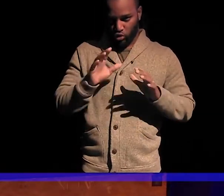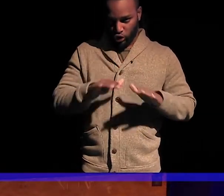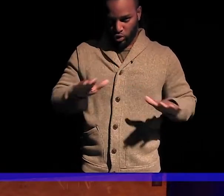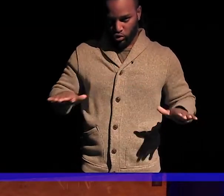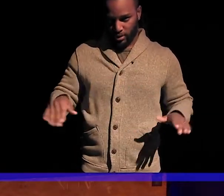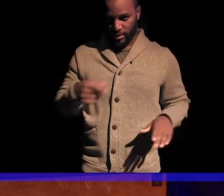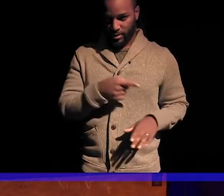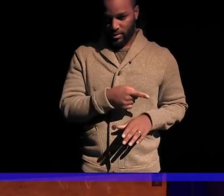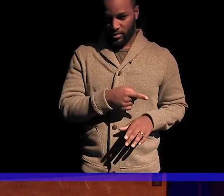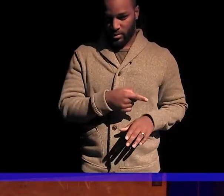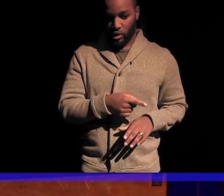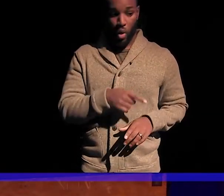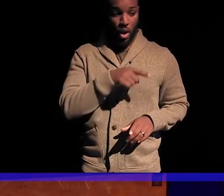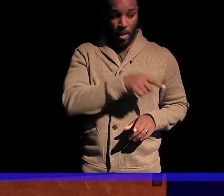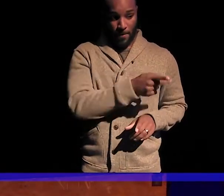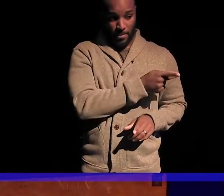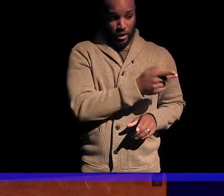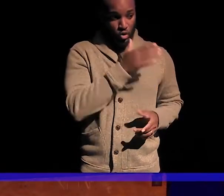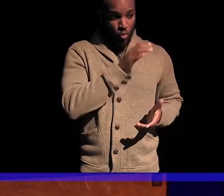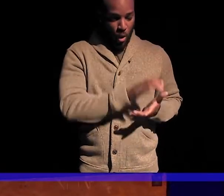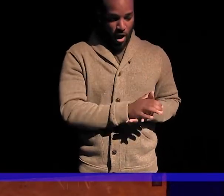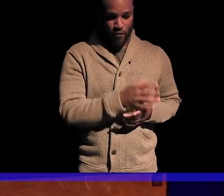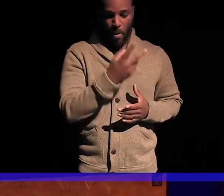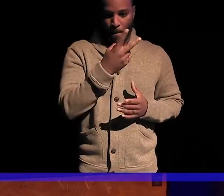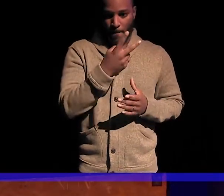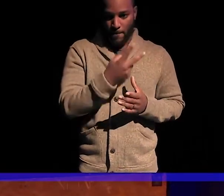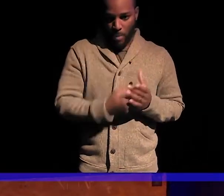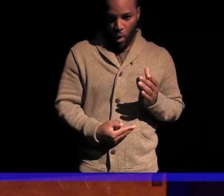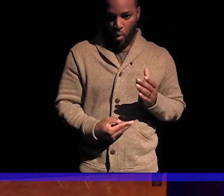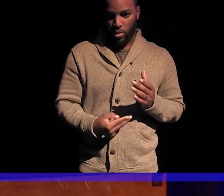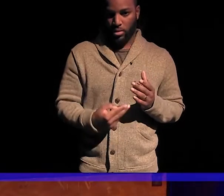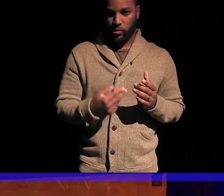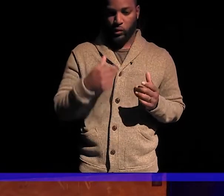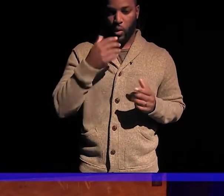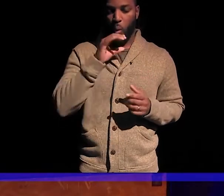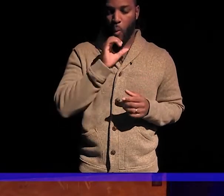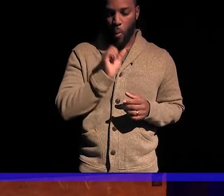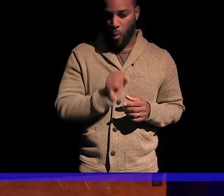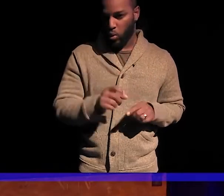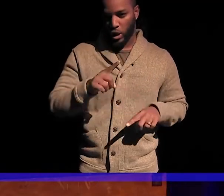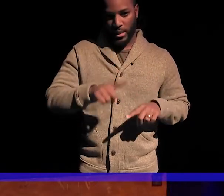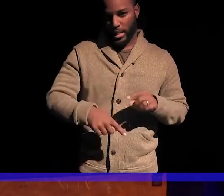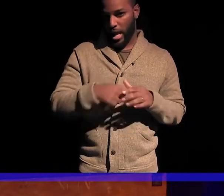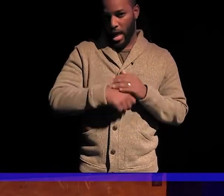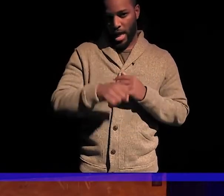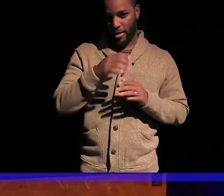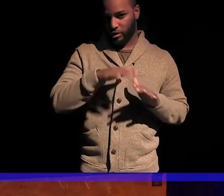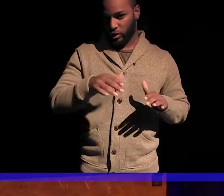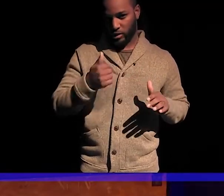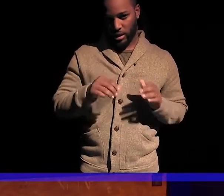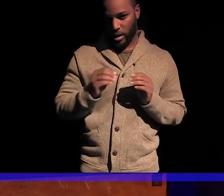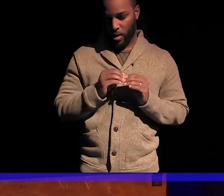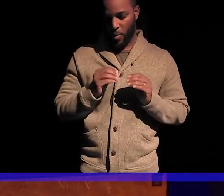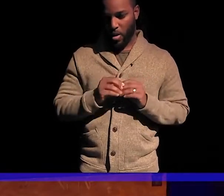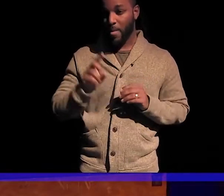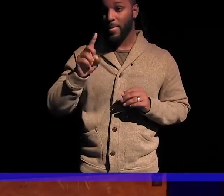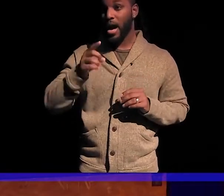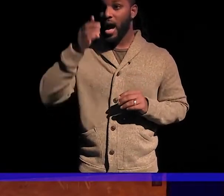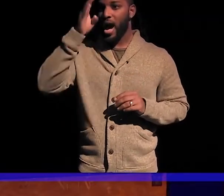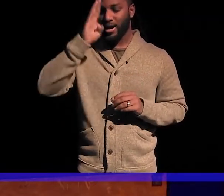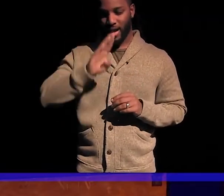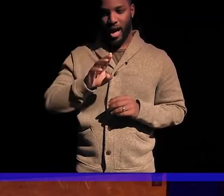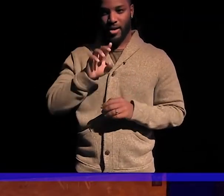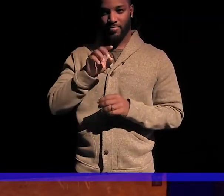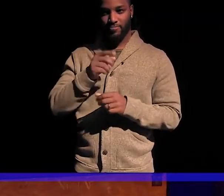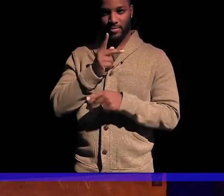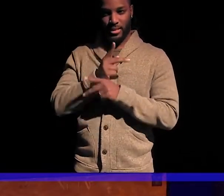his own. And him and his wife are both past the age of being able to have children. But God does what he